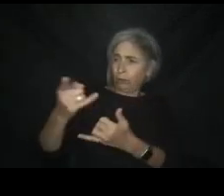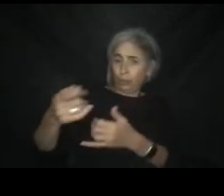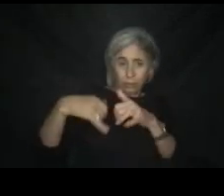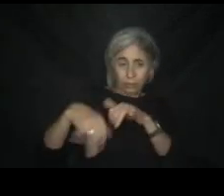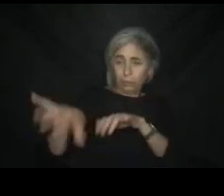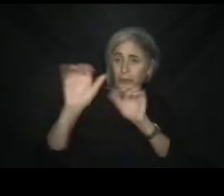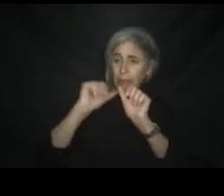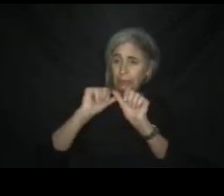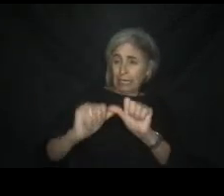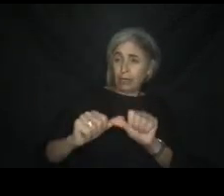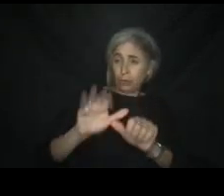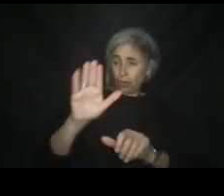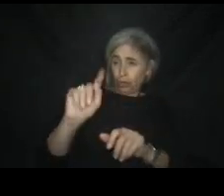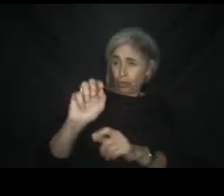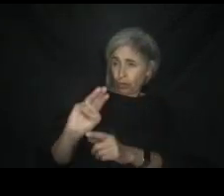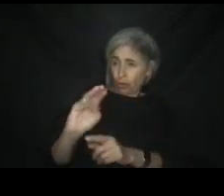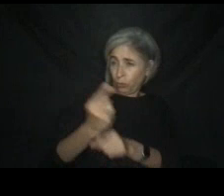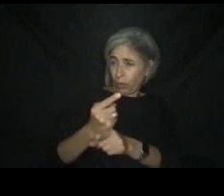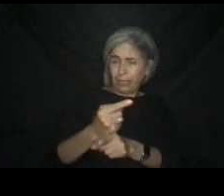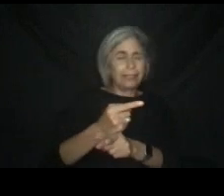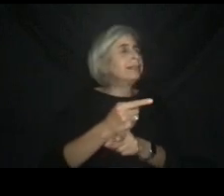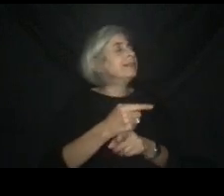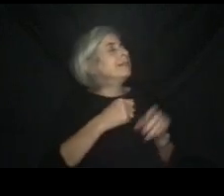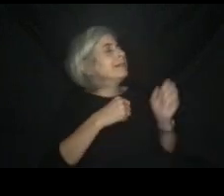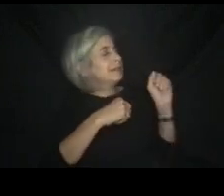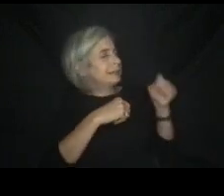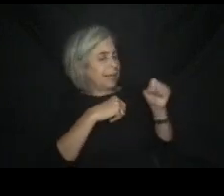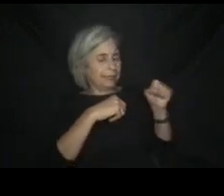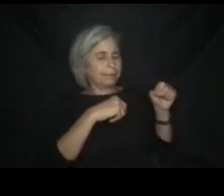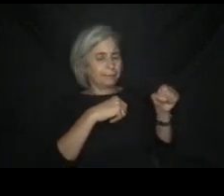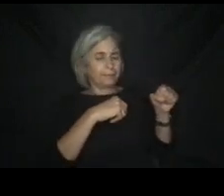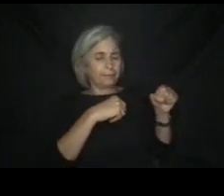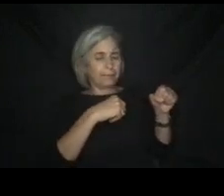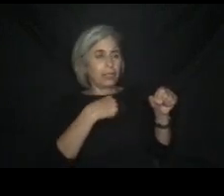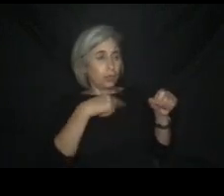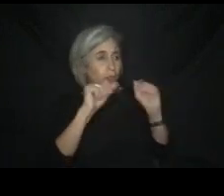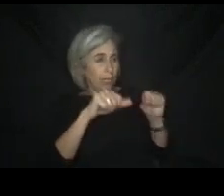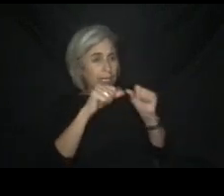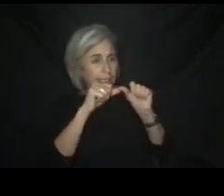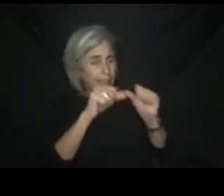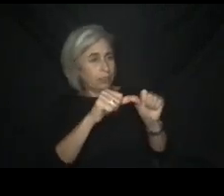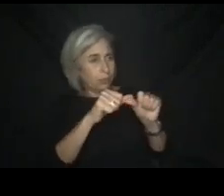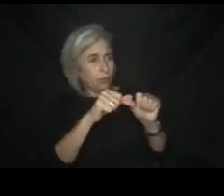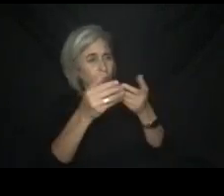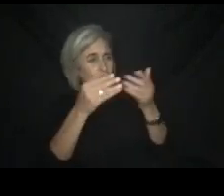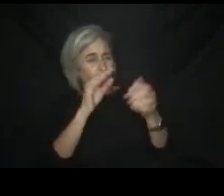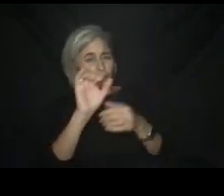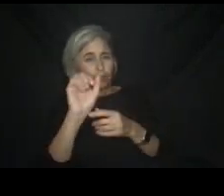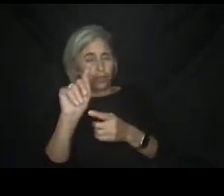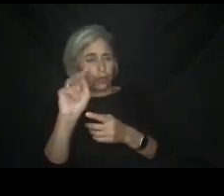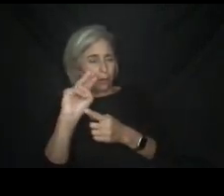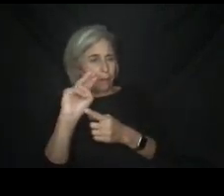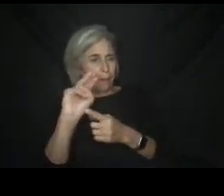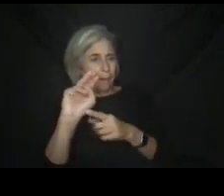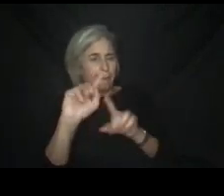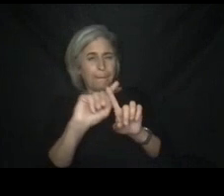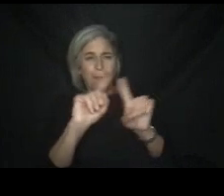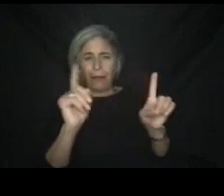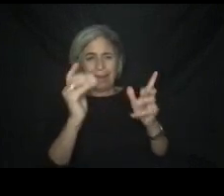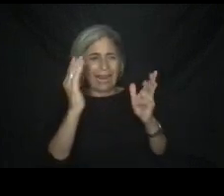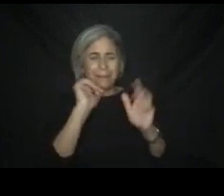able to continue her term. Yeah, as far as I understand, you would continue to serve your term. It would just be at that moment, but I'm